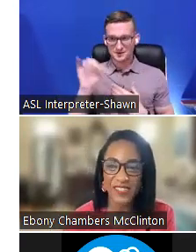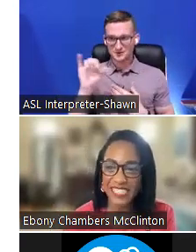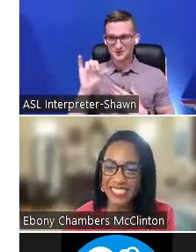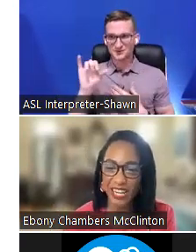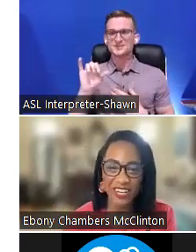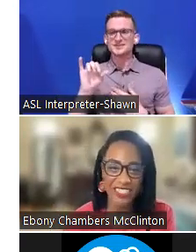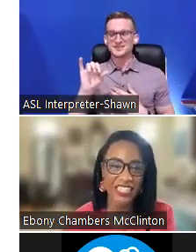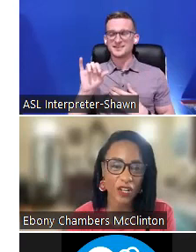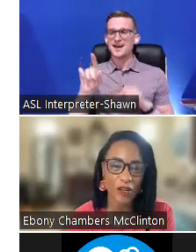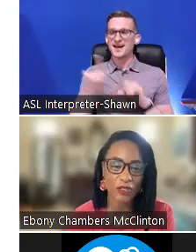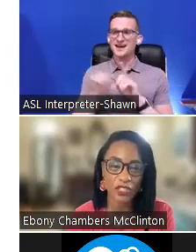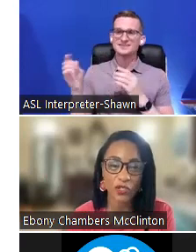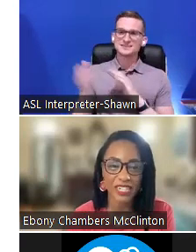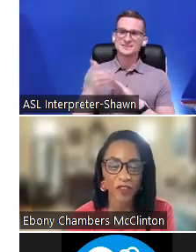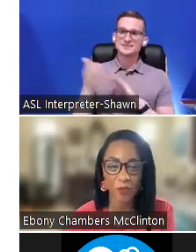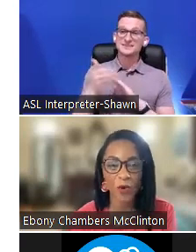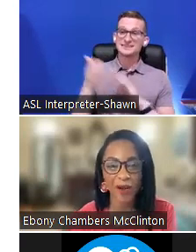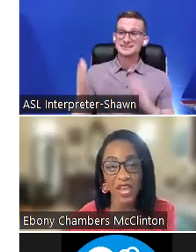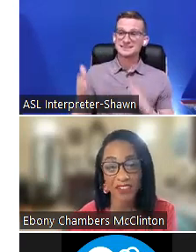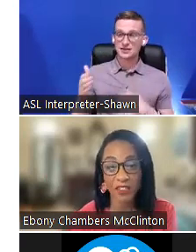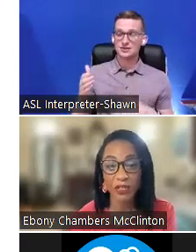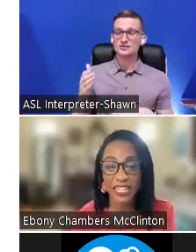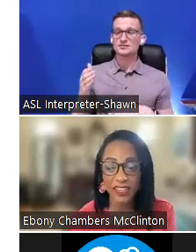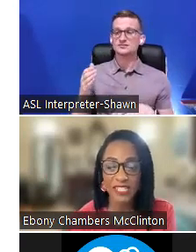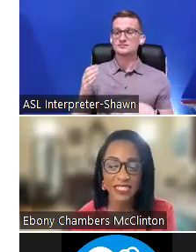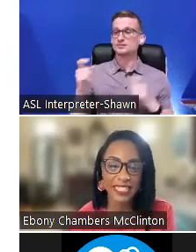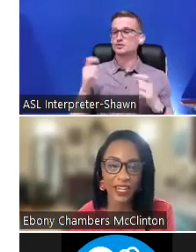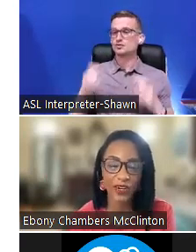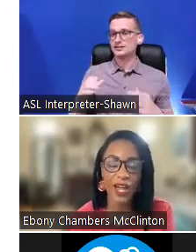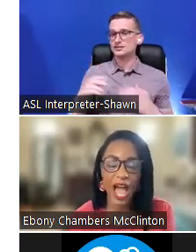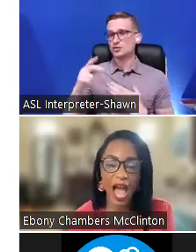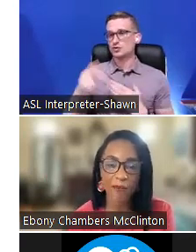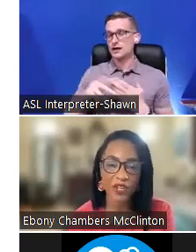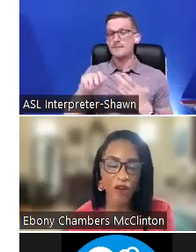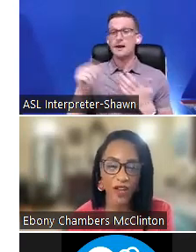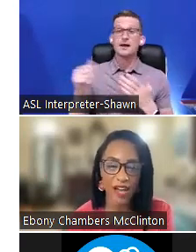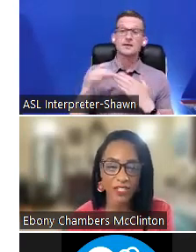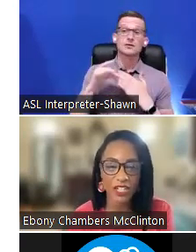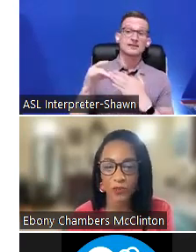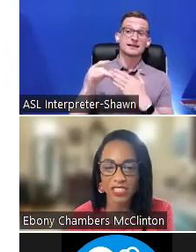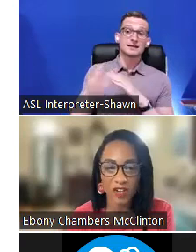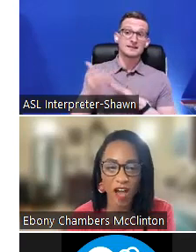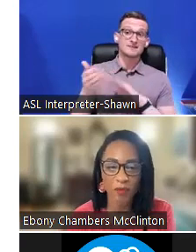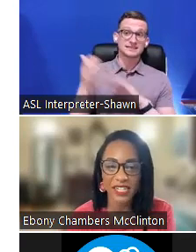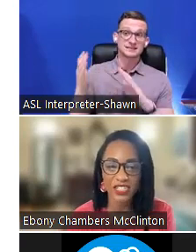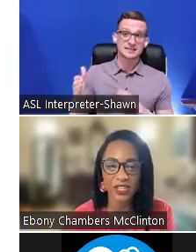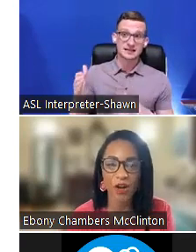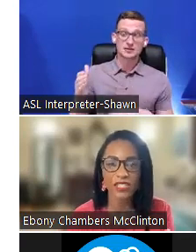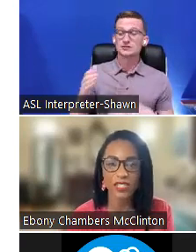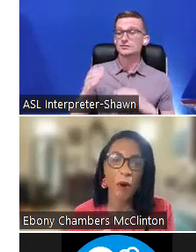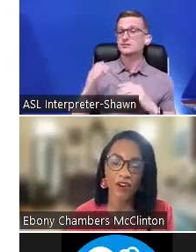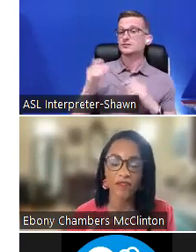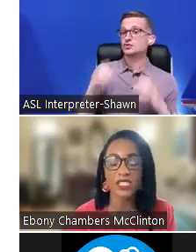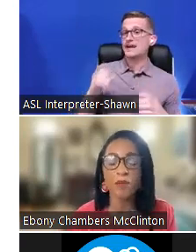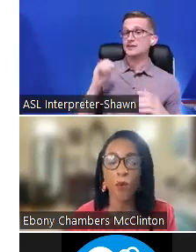a facilitator and as also the director of the program. We have another lead facilitator. We also have a director of operations, all